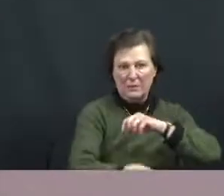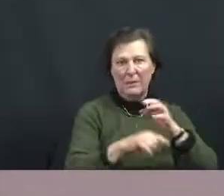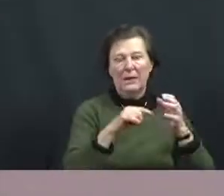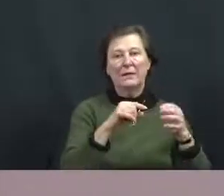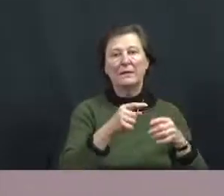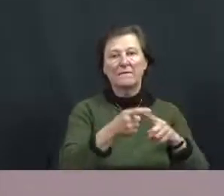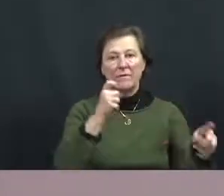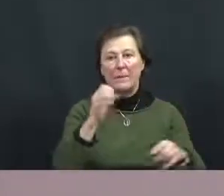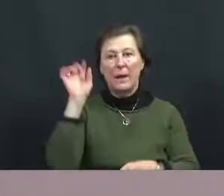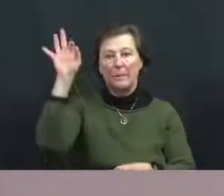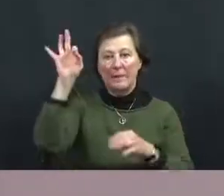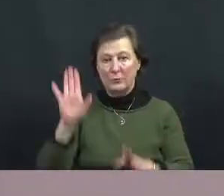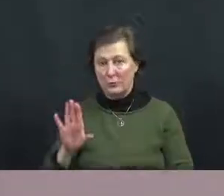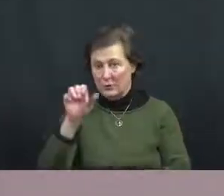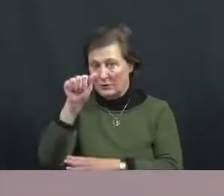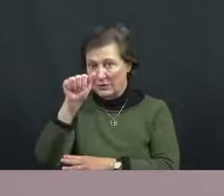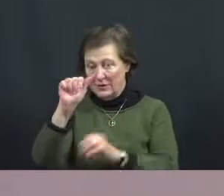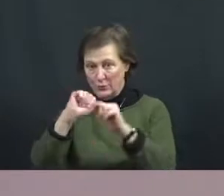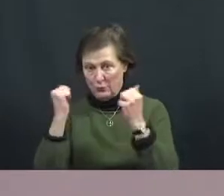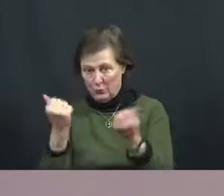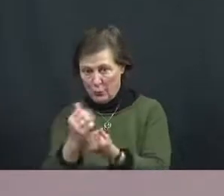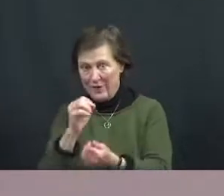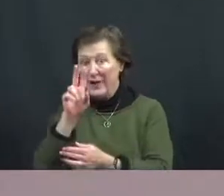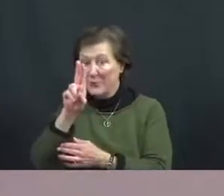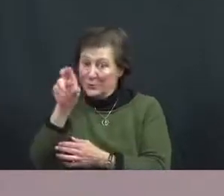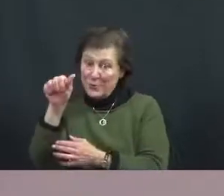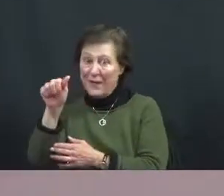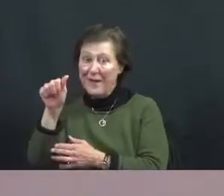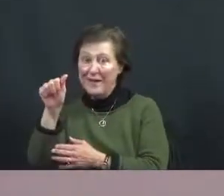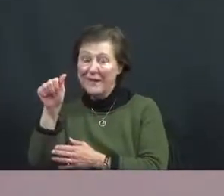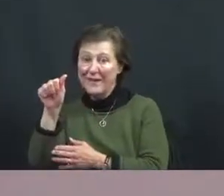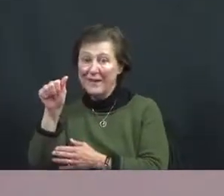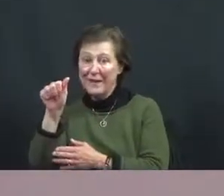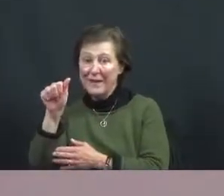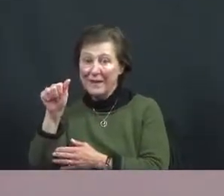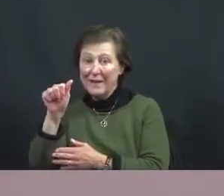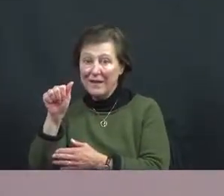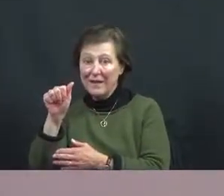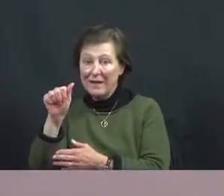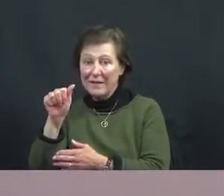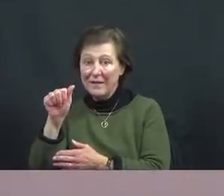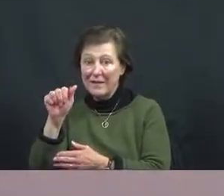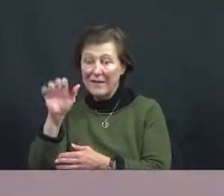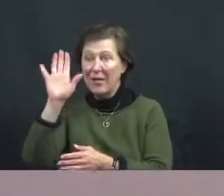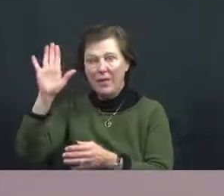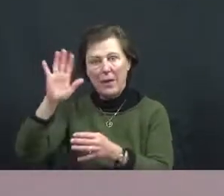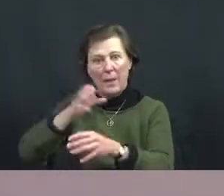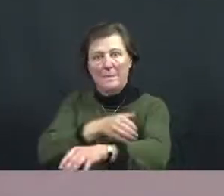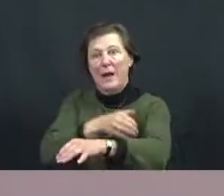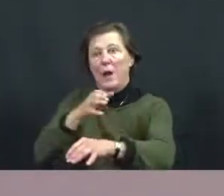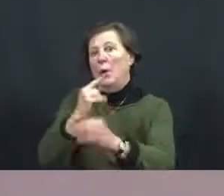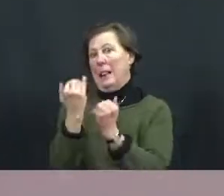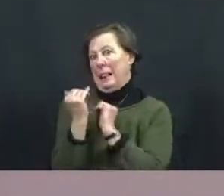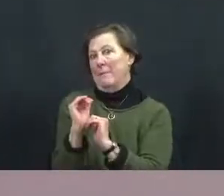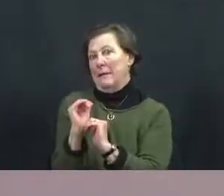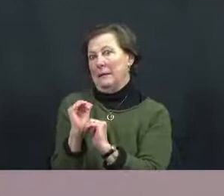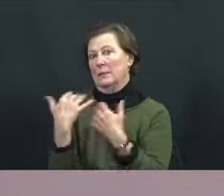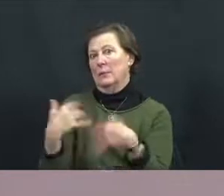Ministers Association and the Unitarian Universalist Association, their power is limited, thank goodness.